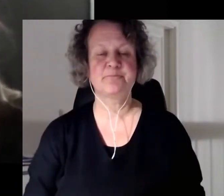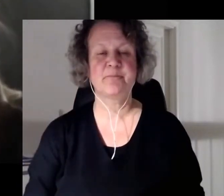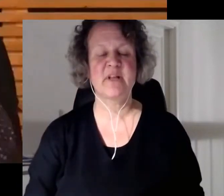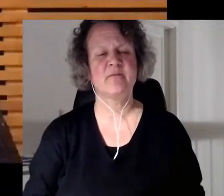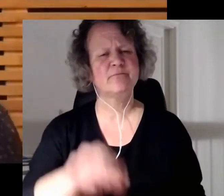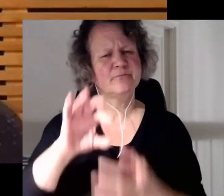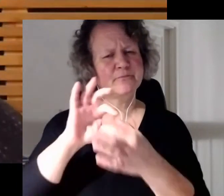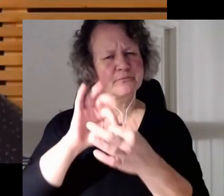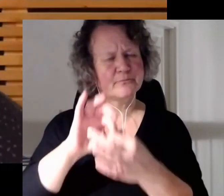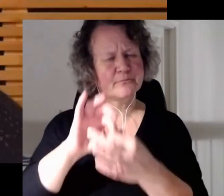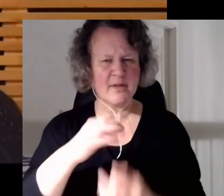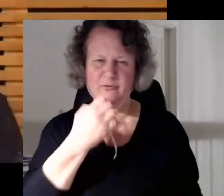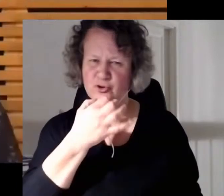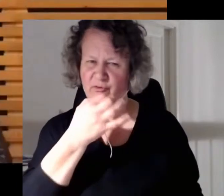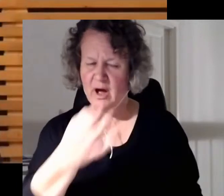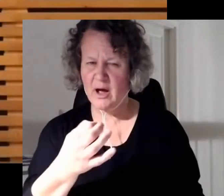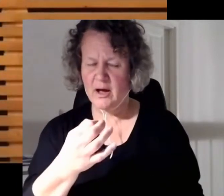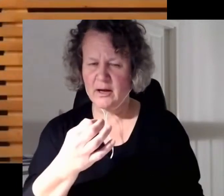to ask you